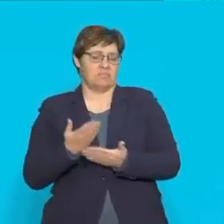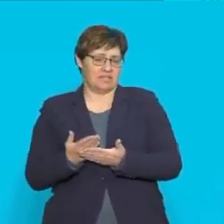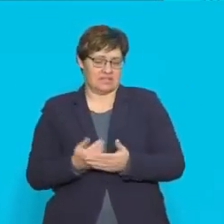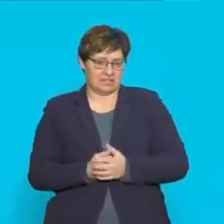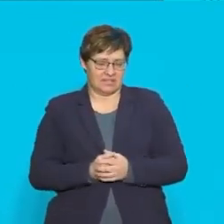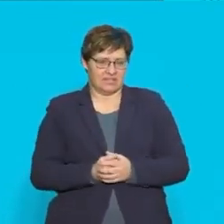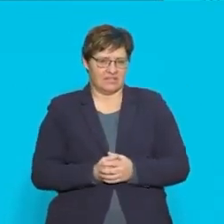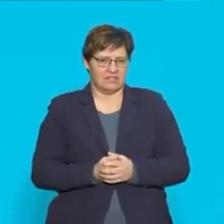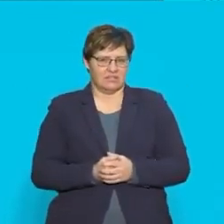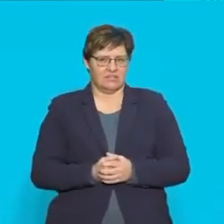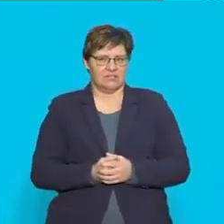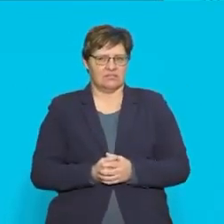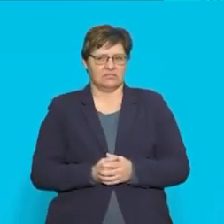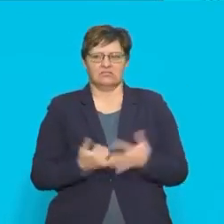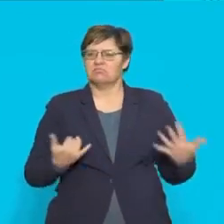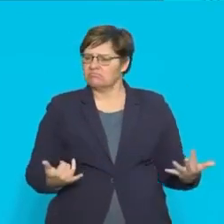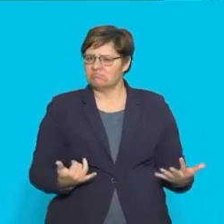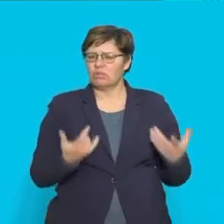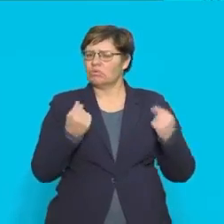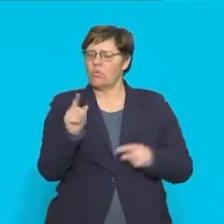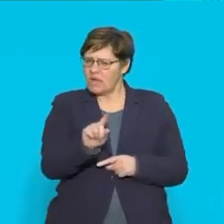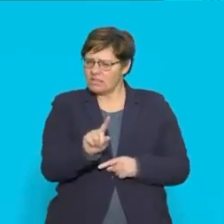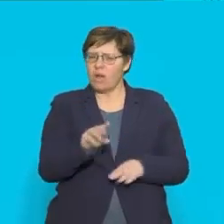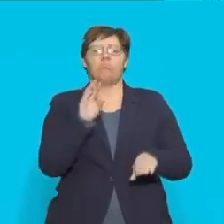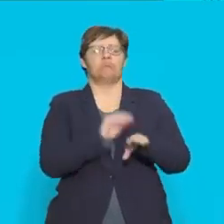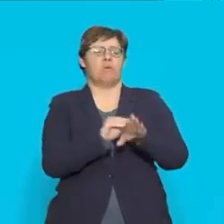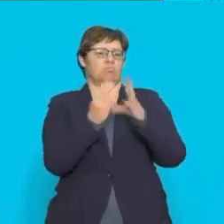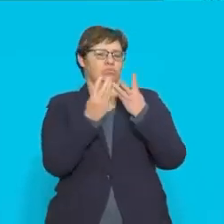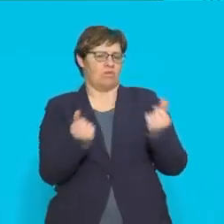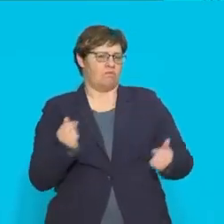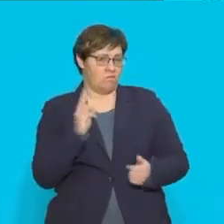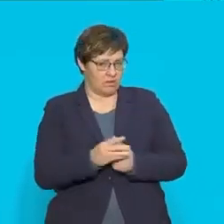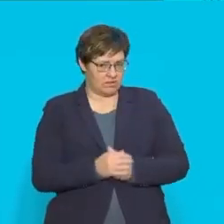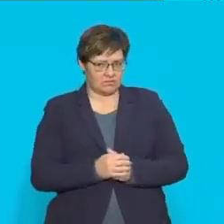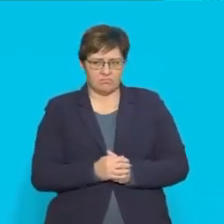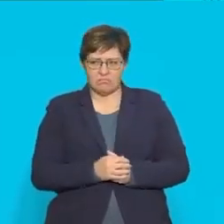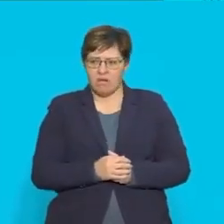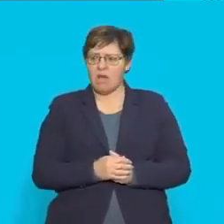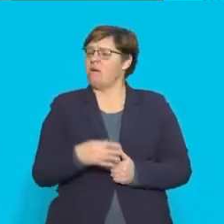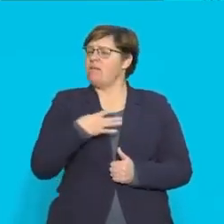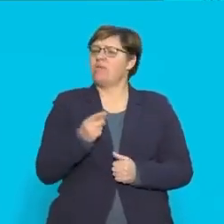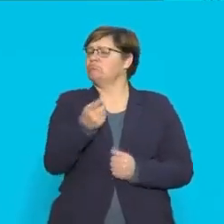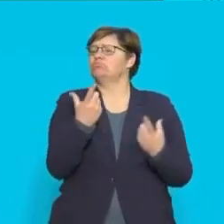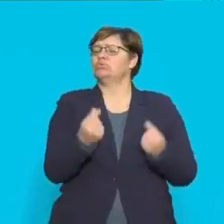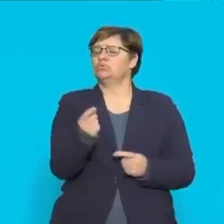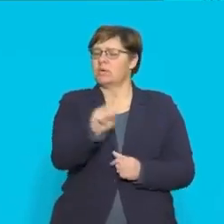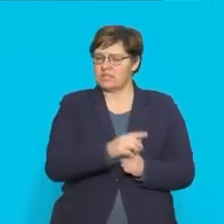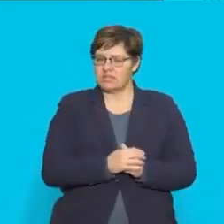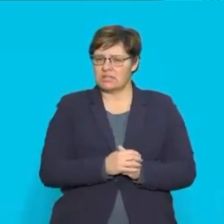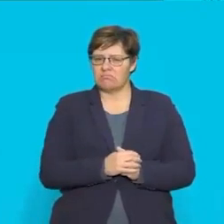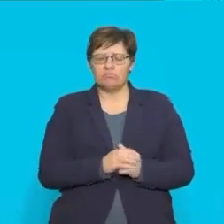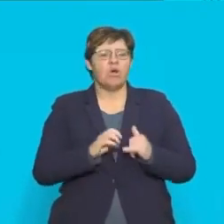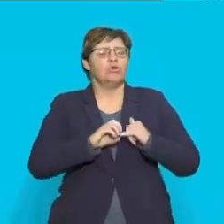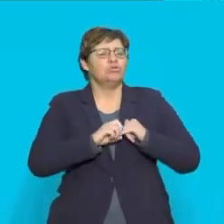on probability, okay? And most we'll be doing is solving problems, okay? So what I would like you to do while